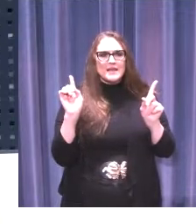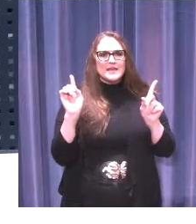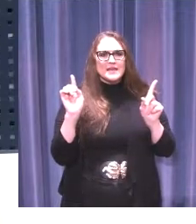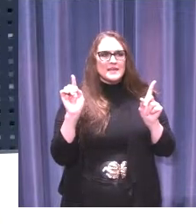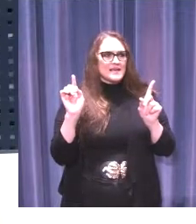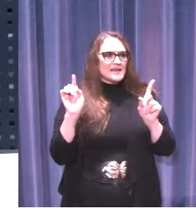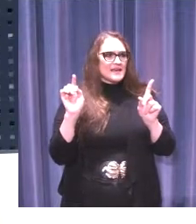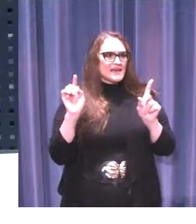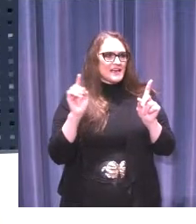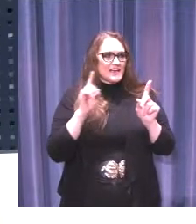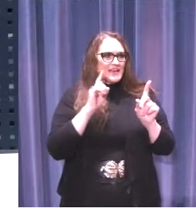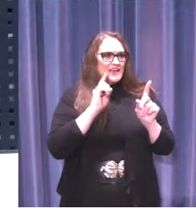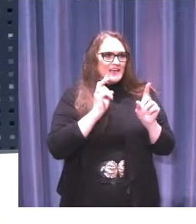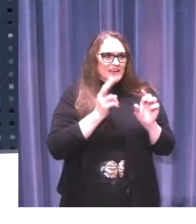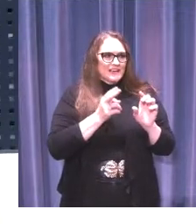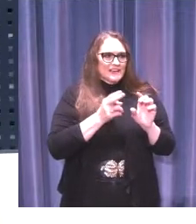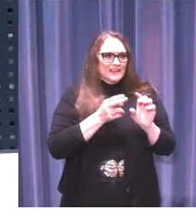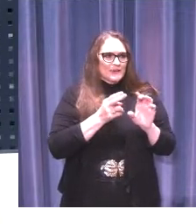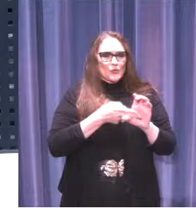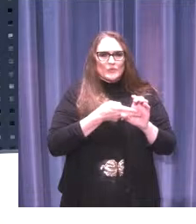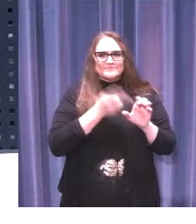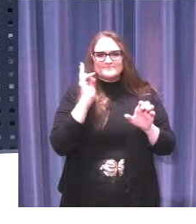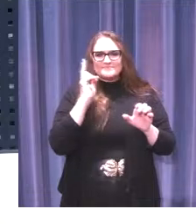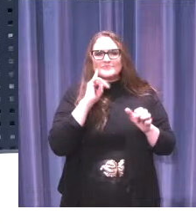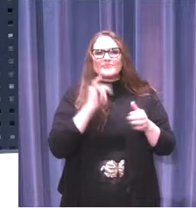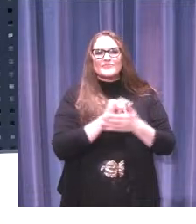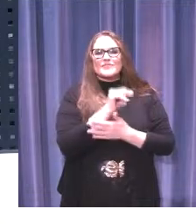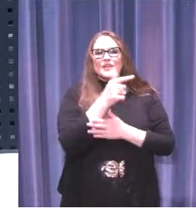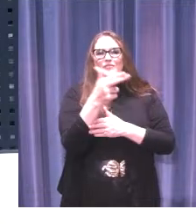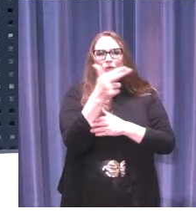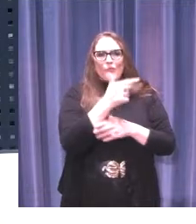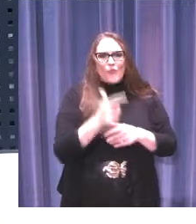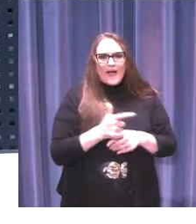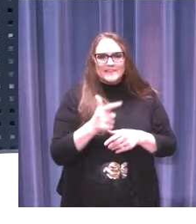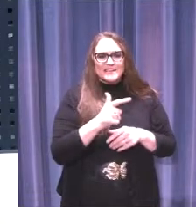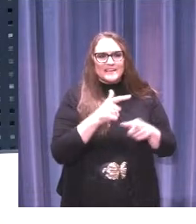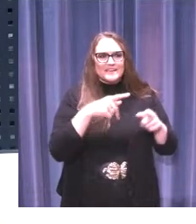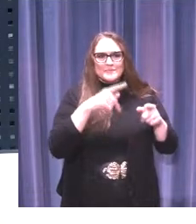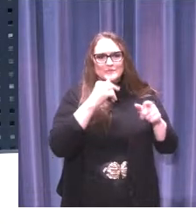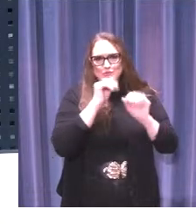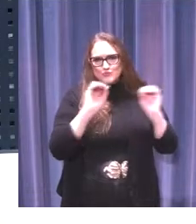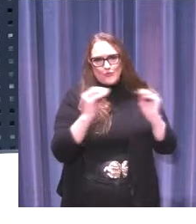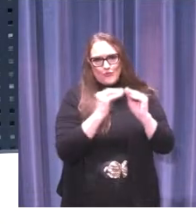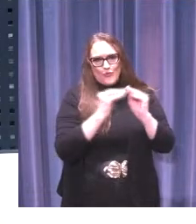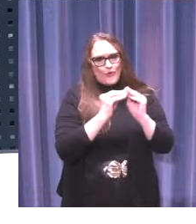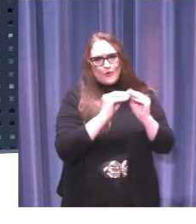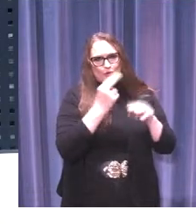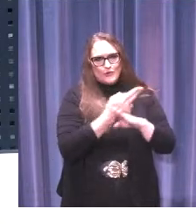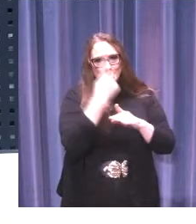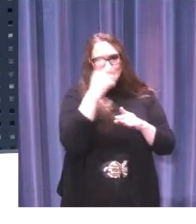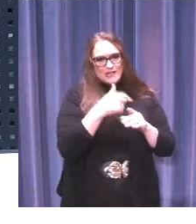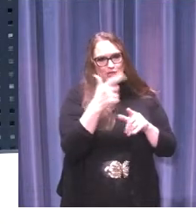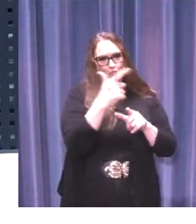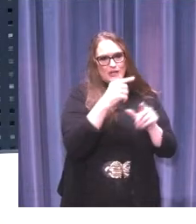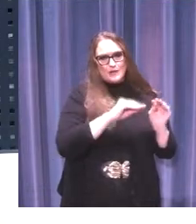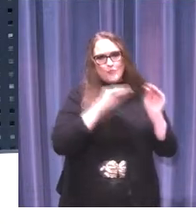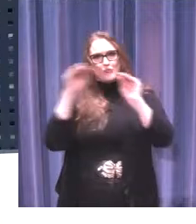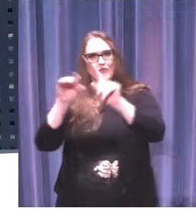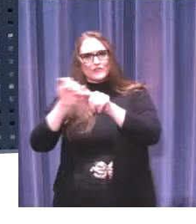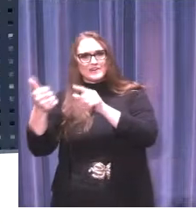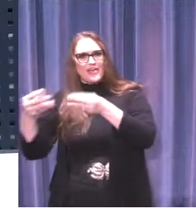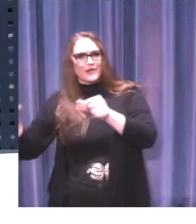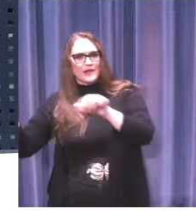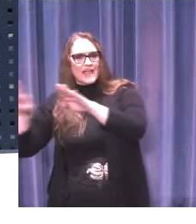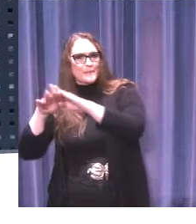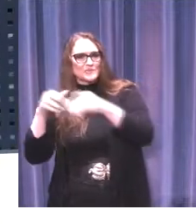we'd quit the welding vent, which was no longer used because welding had moved to another campus, and we'd